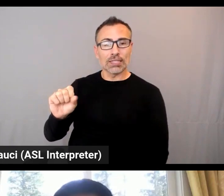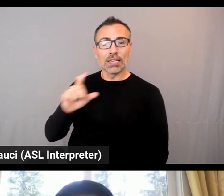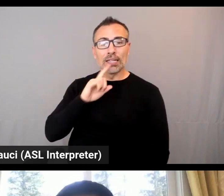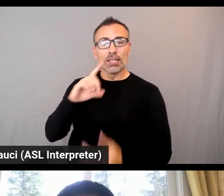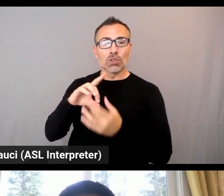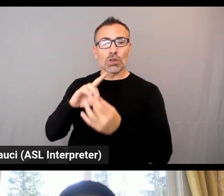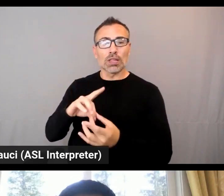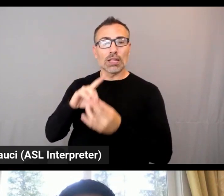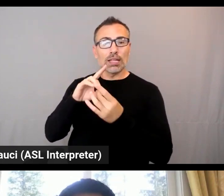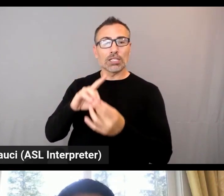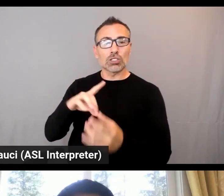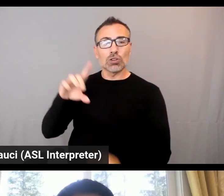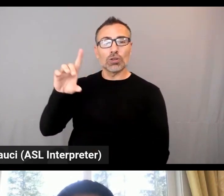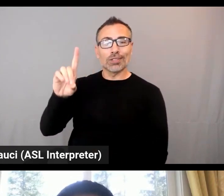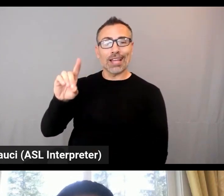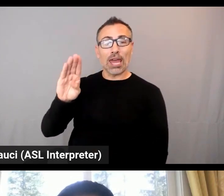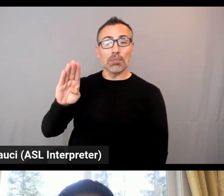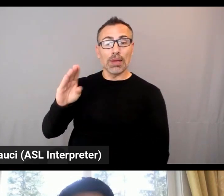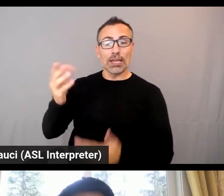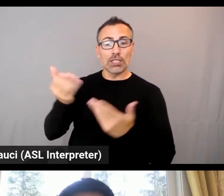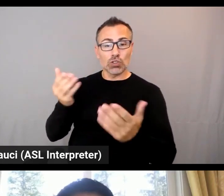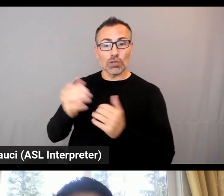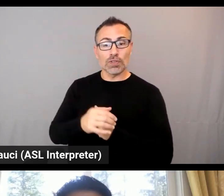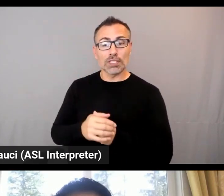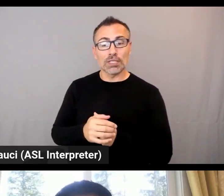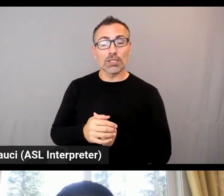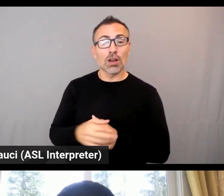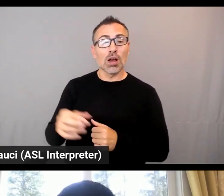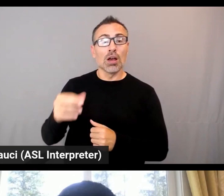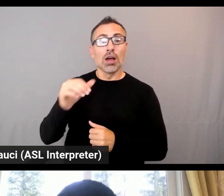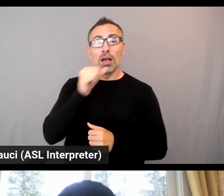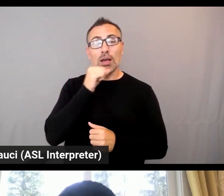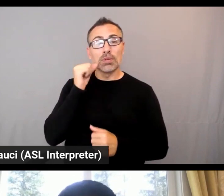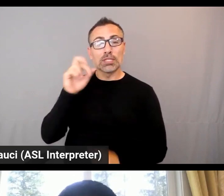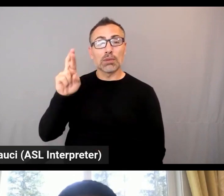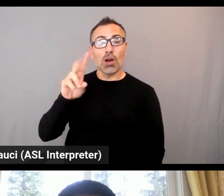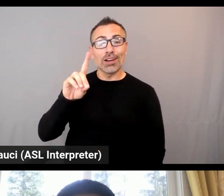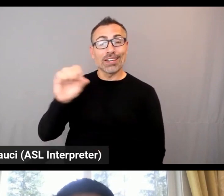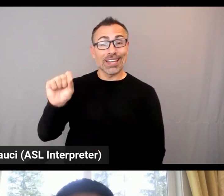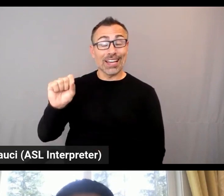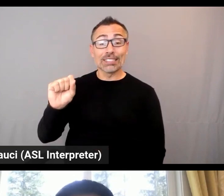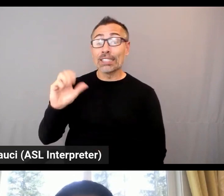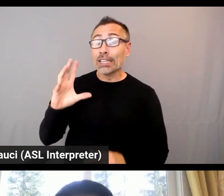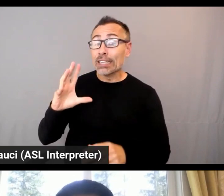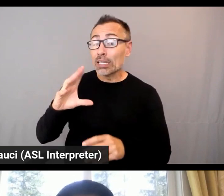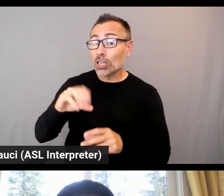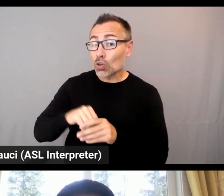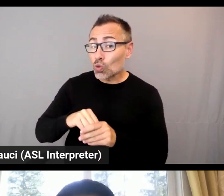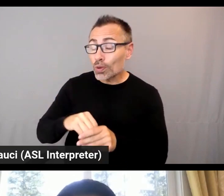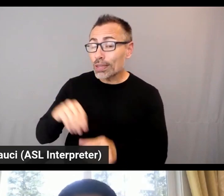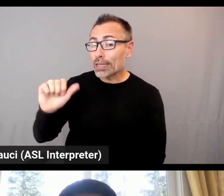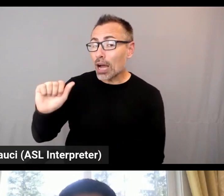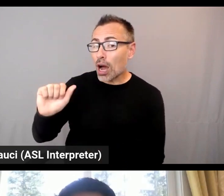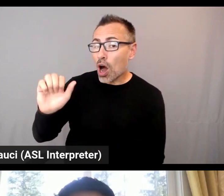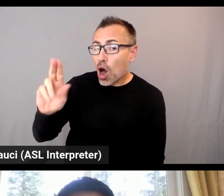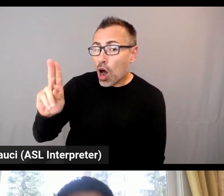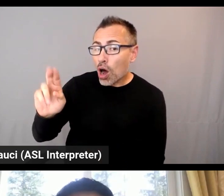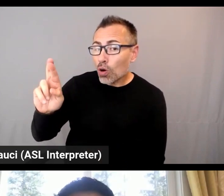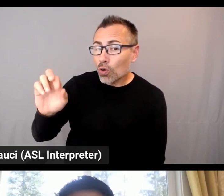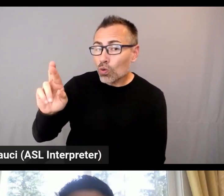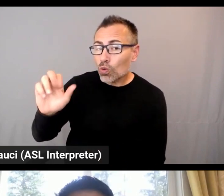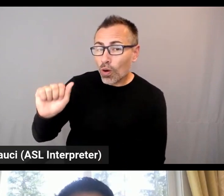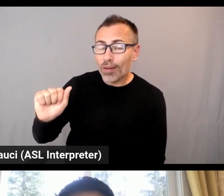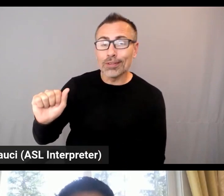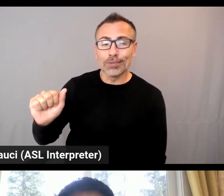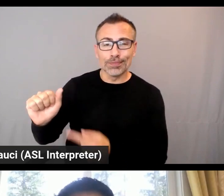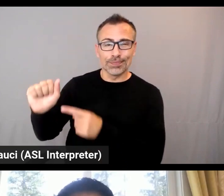Services. So Amazon RDS, including Amazon Aurora, which I'll talk briefly about later, is a